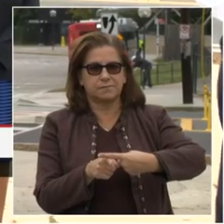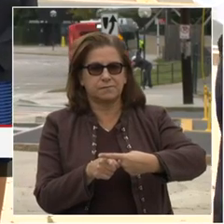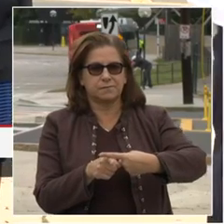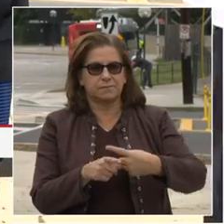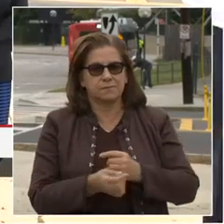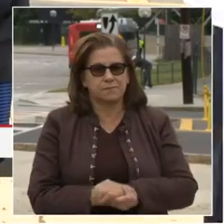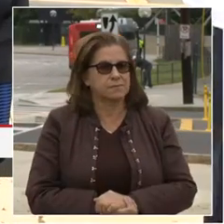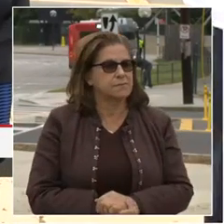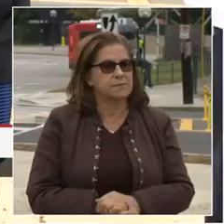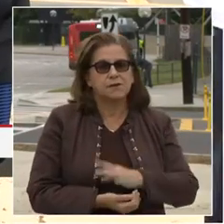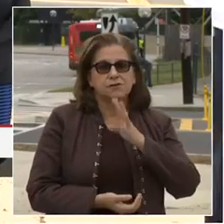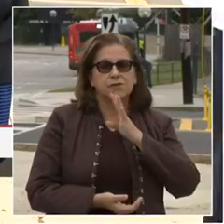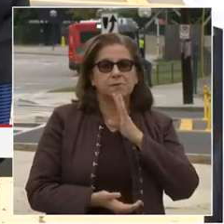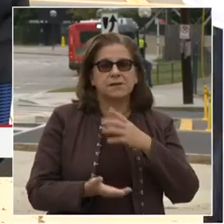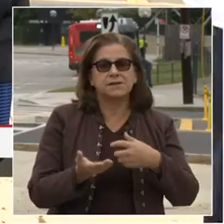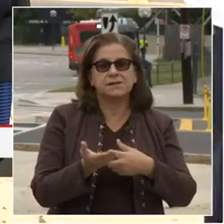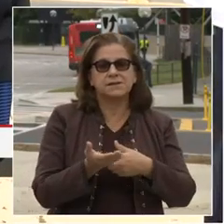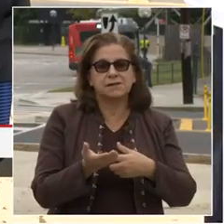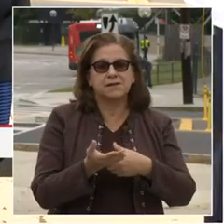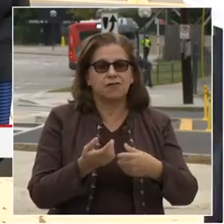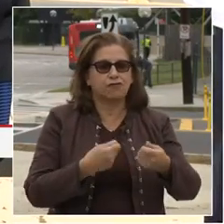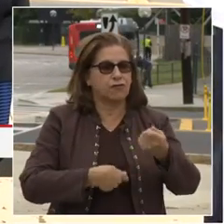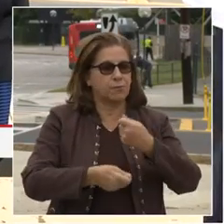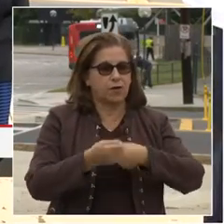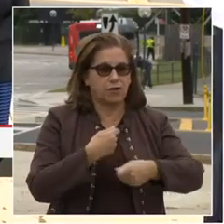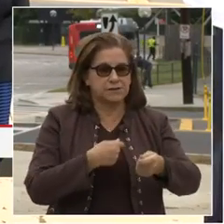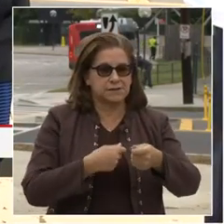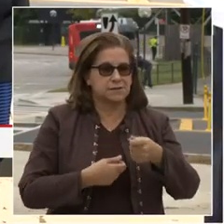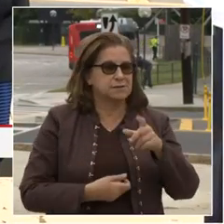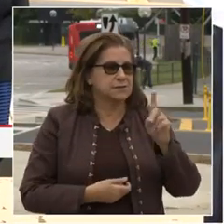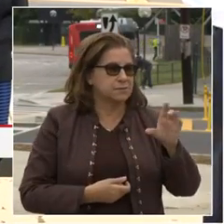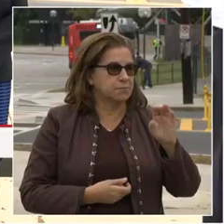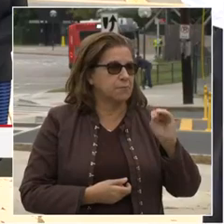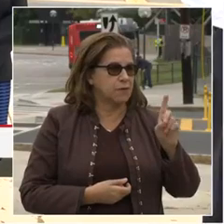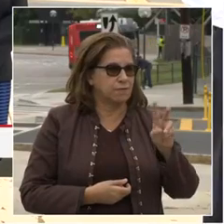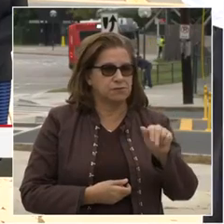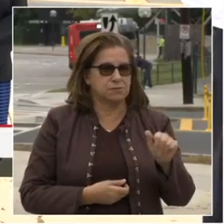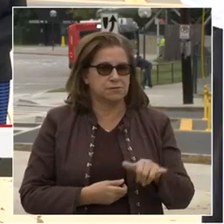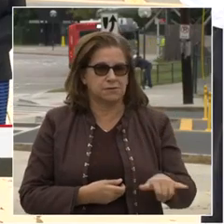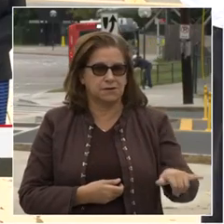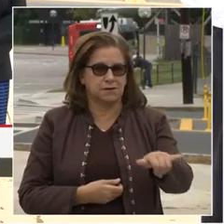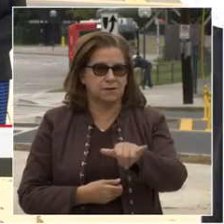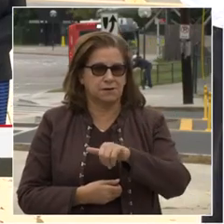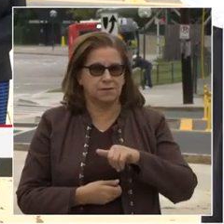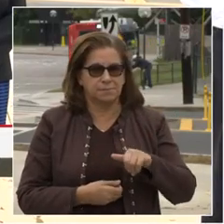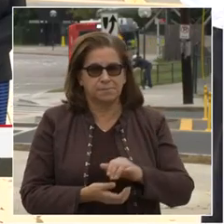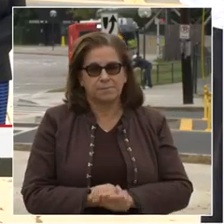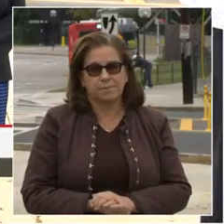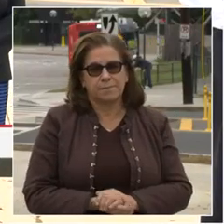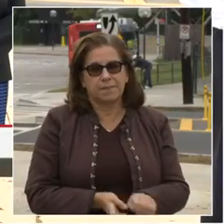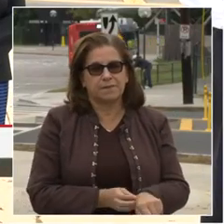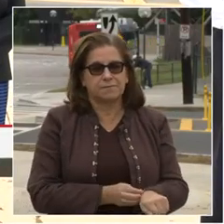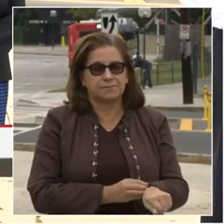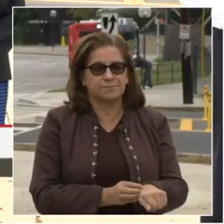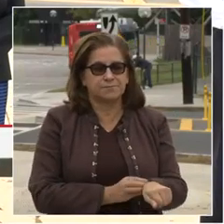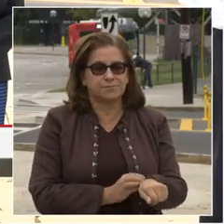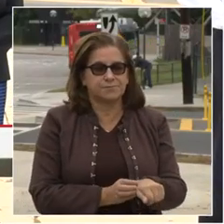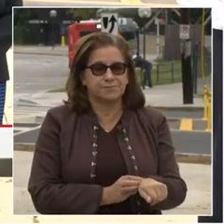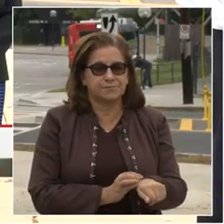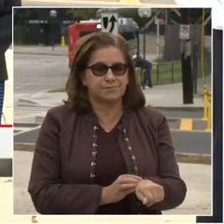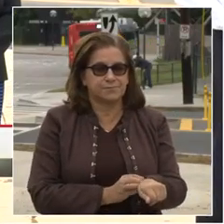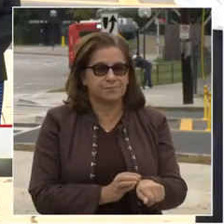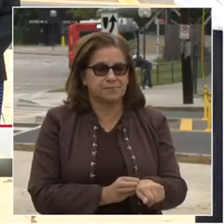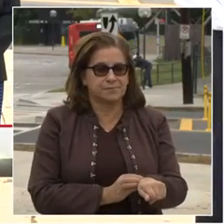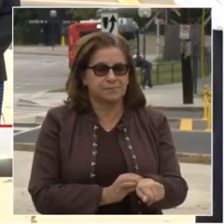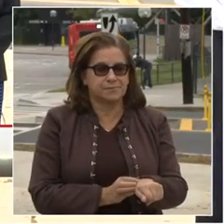that people who get those photo tickets actually are responsible for paying them. Mayor Bowser was supposed to negotiate with the